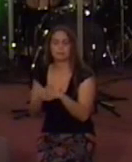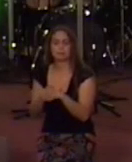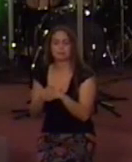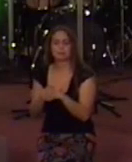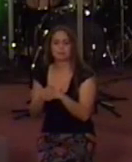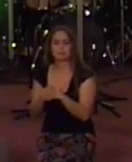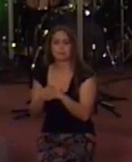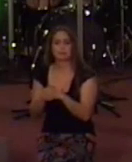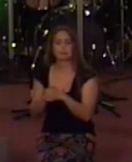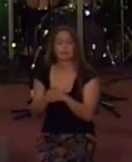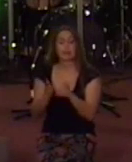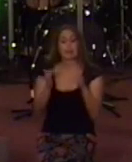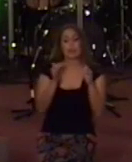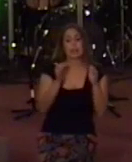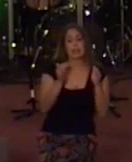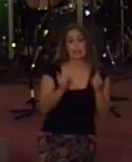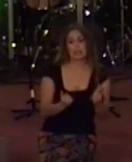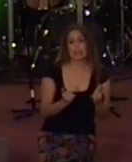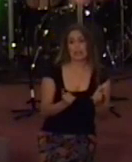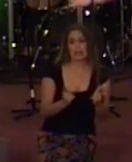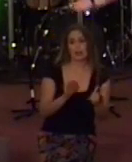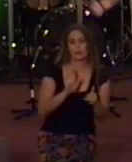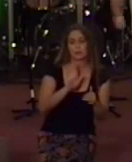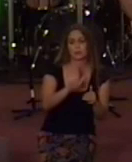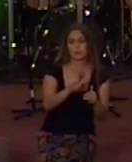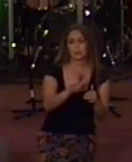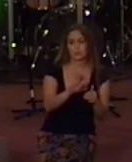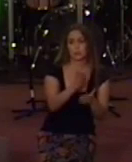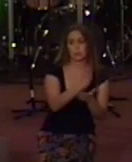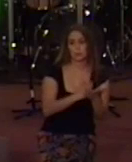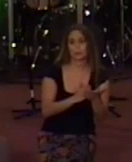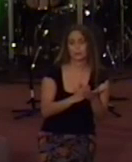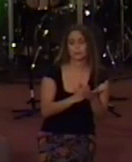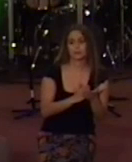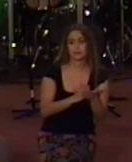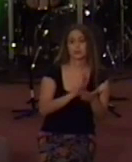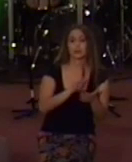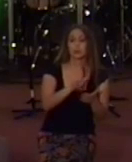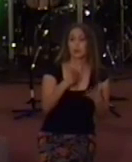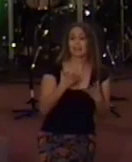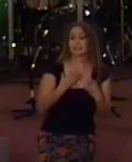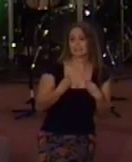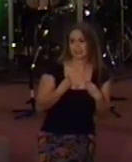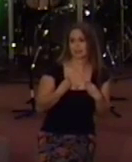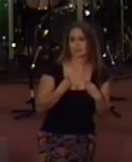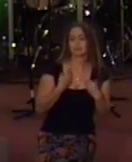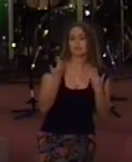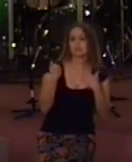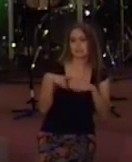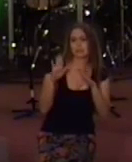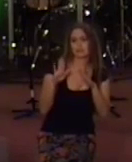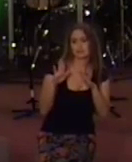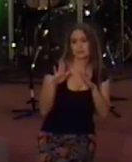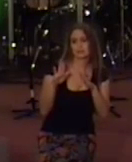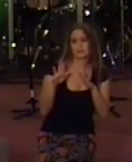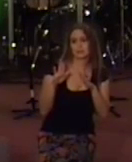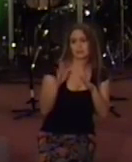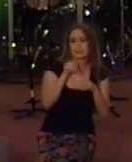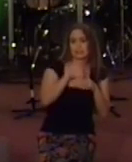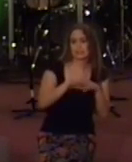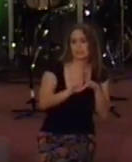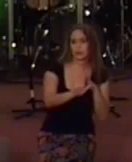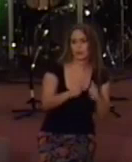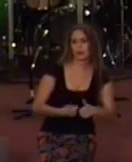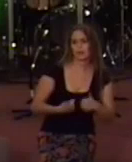now it comes into your ballpark, and you have to make a decision with that information. Will you accept that sacrifice into your life?